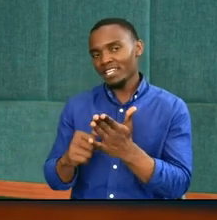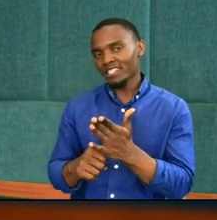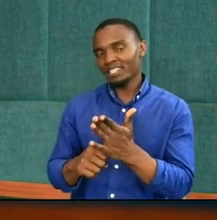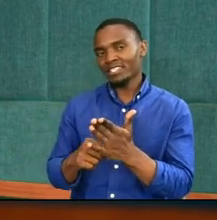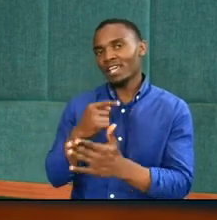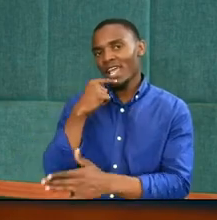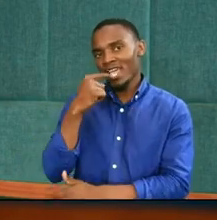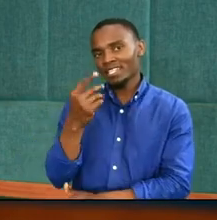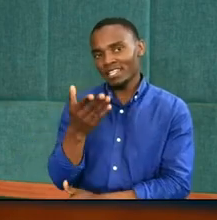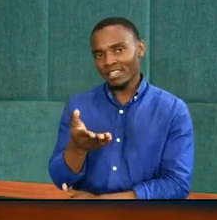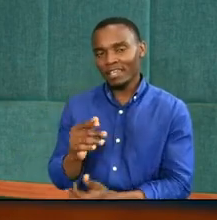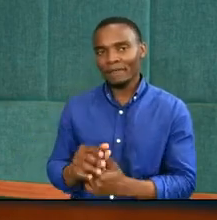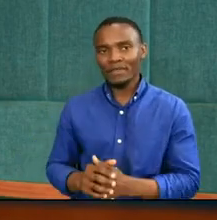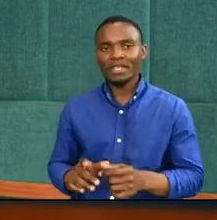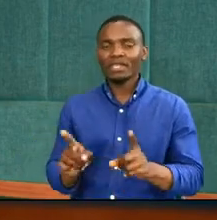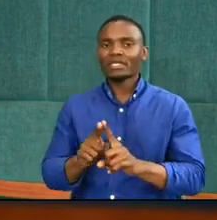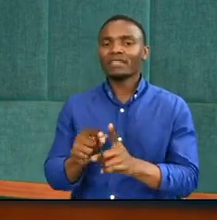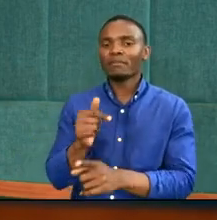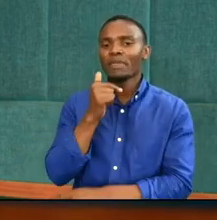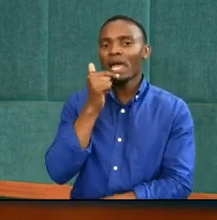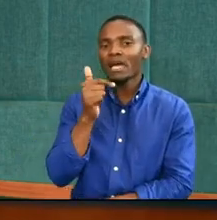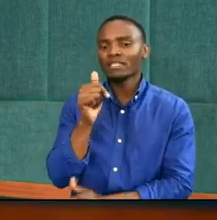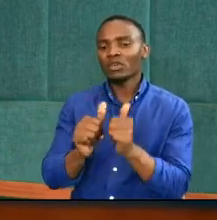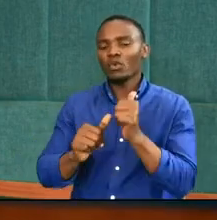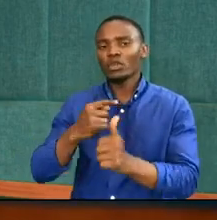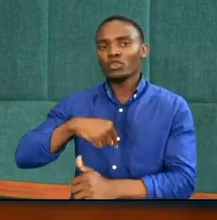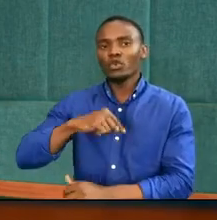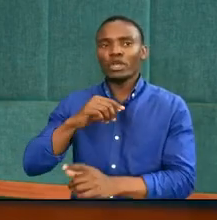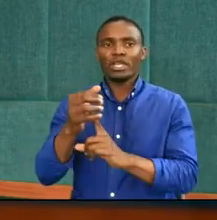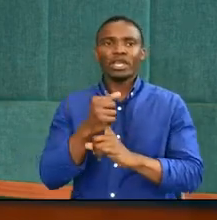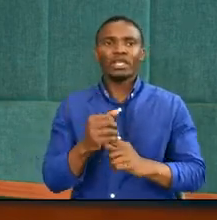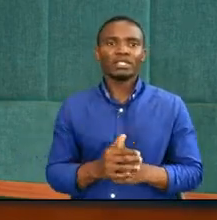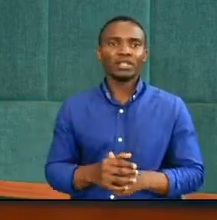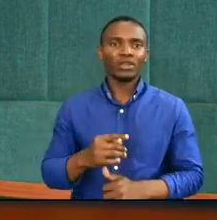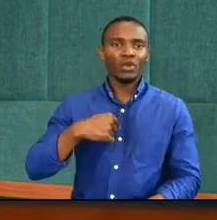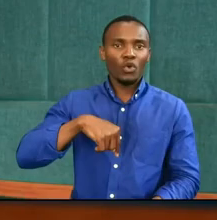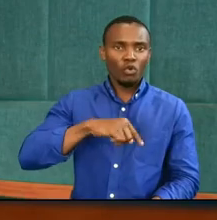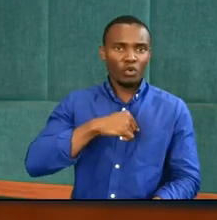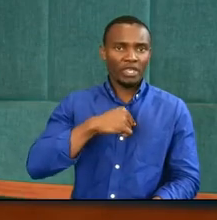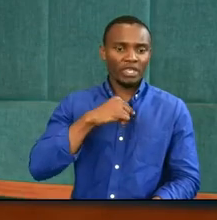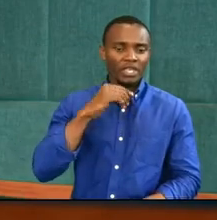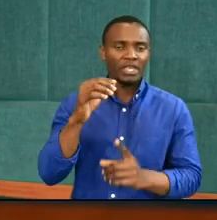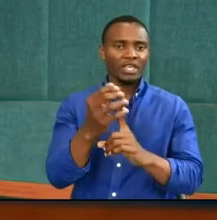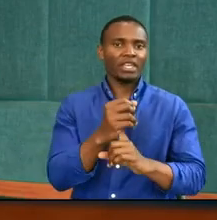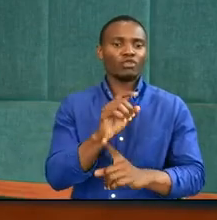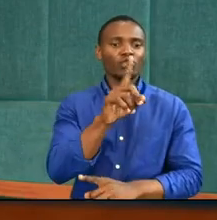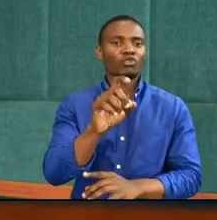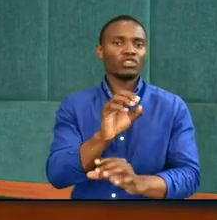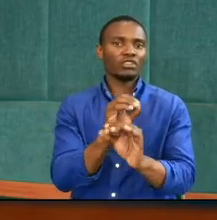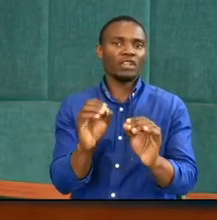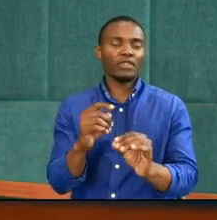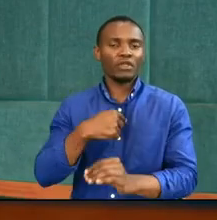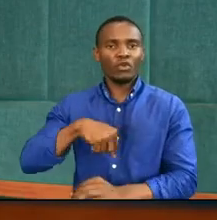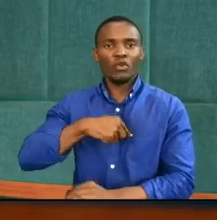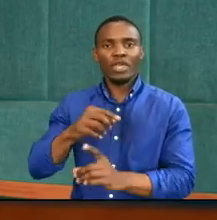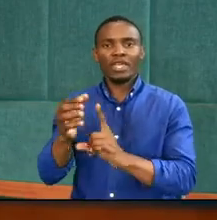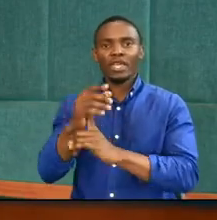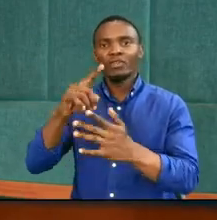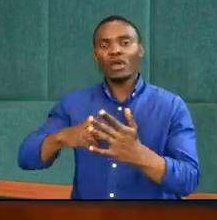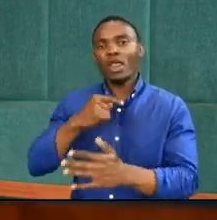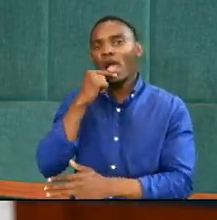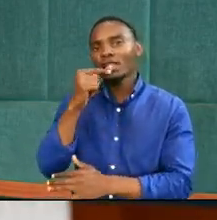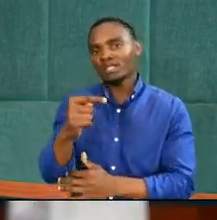answer. It is the answer that we get in Bible. We don't get the question. We only get the answers. So it is the answers we